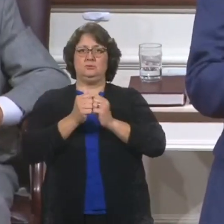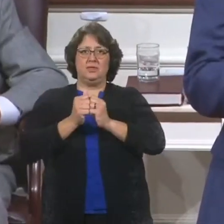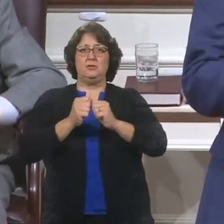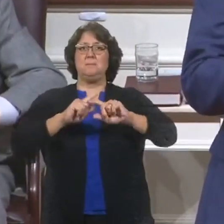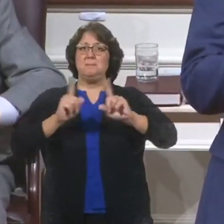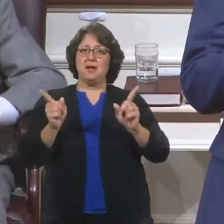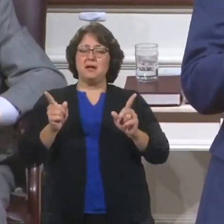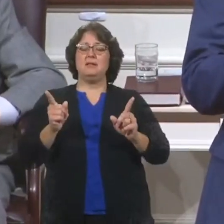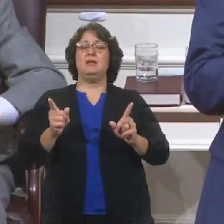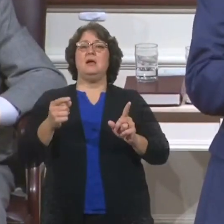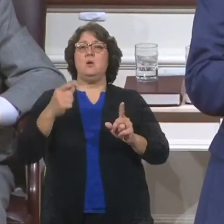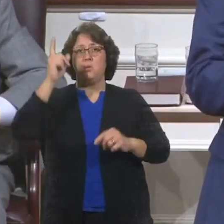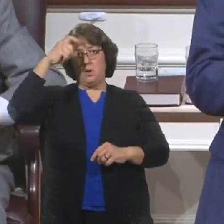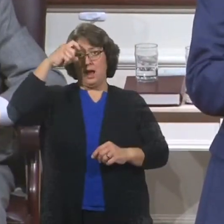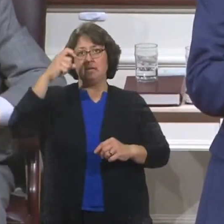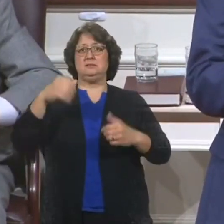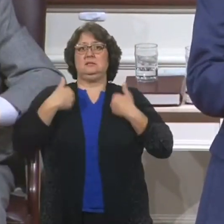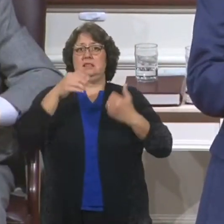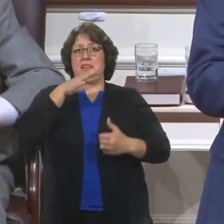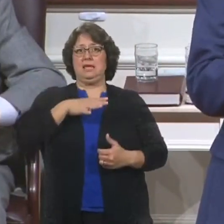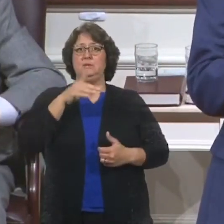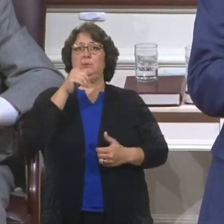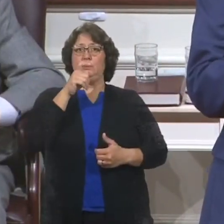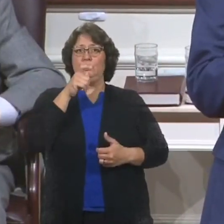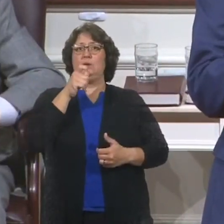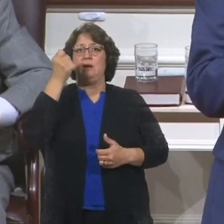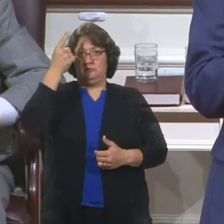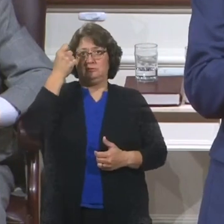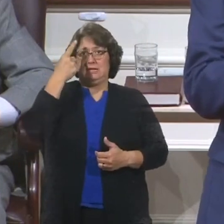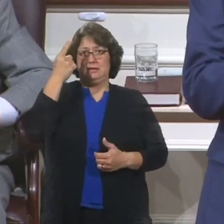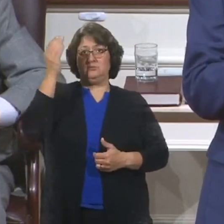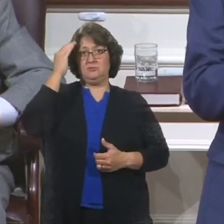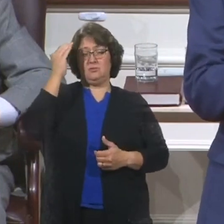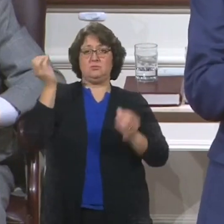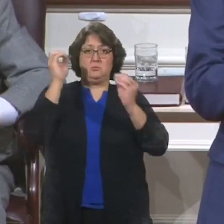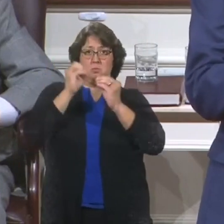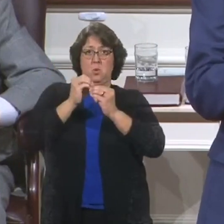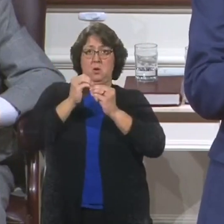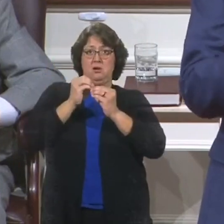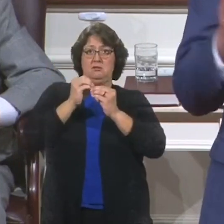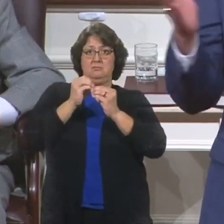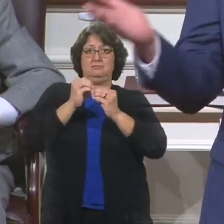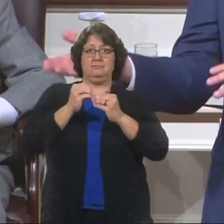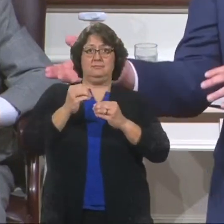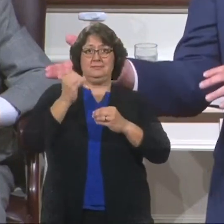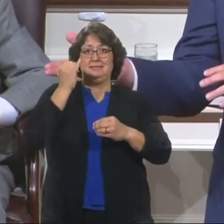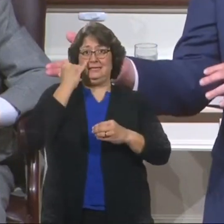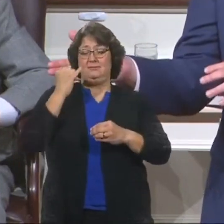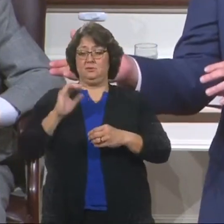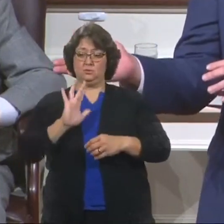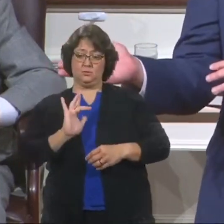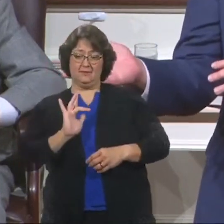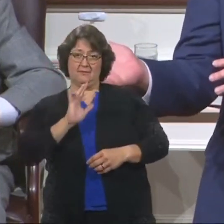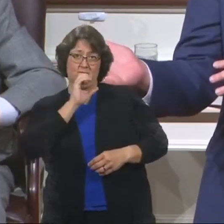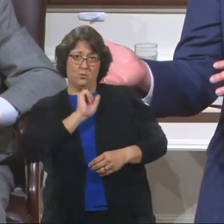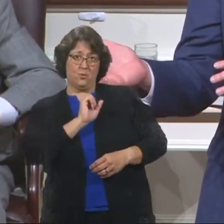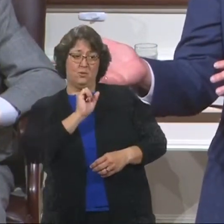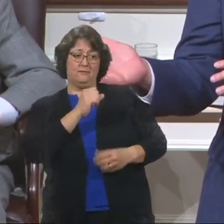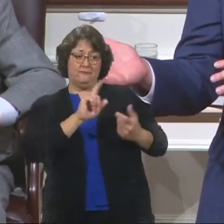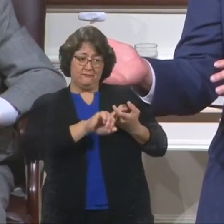wise is the young lady who understands. I tell you what, who knows a little bit more than my 25-year-old friend over